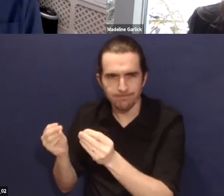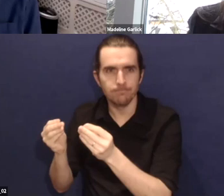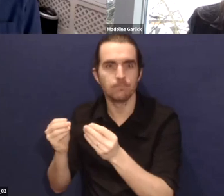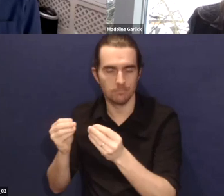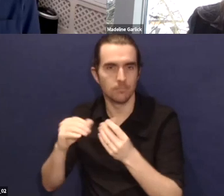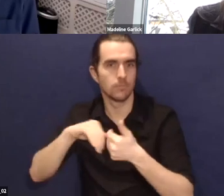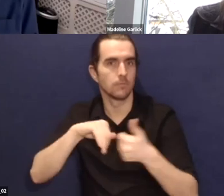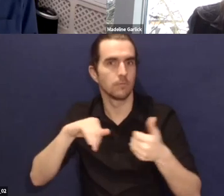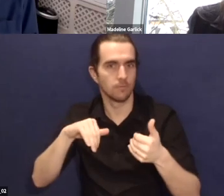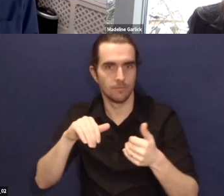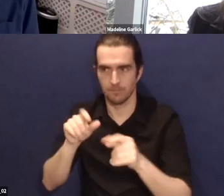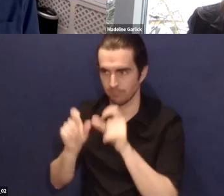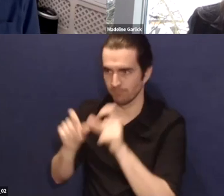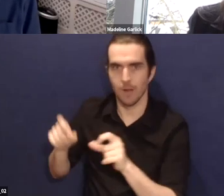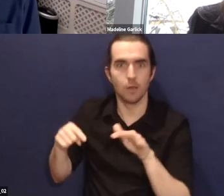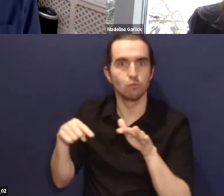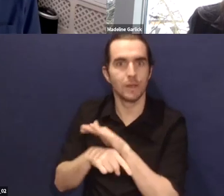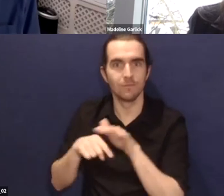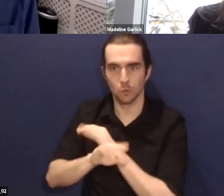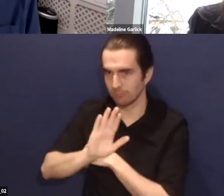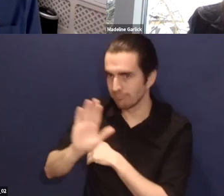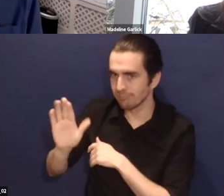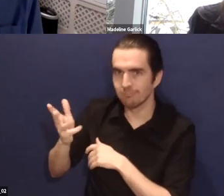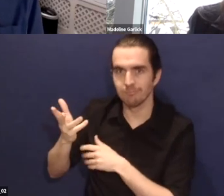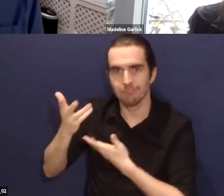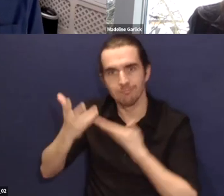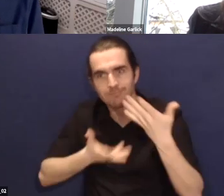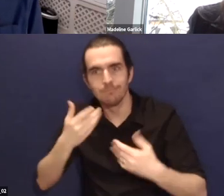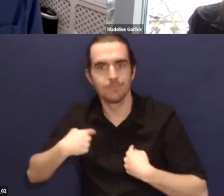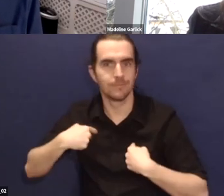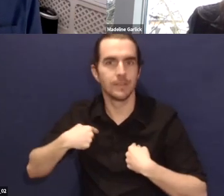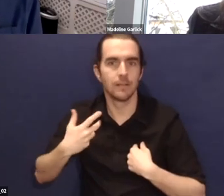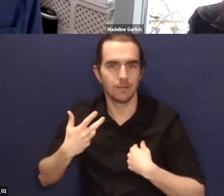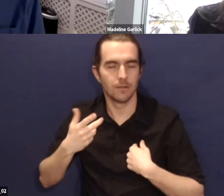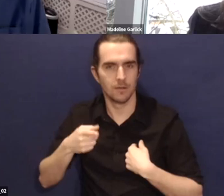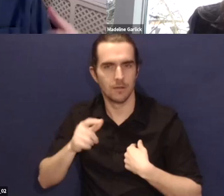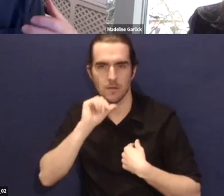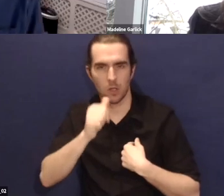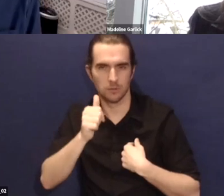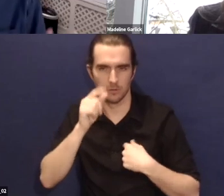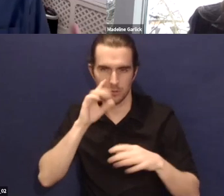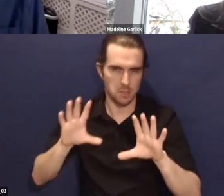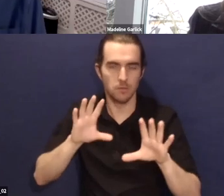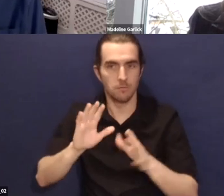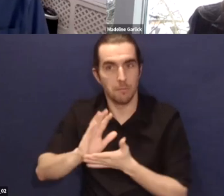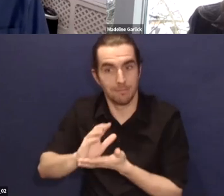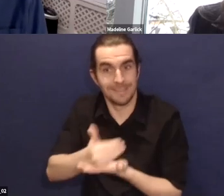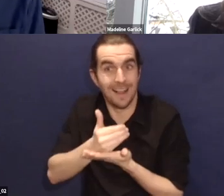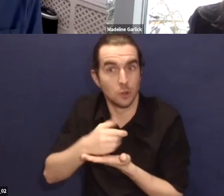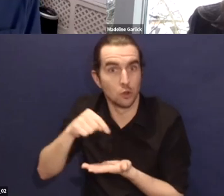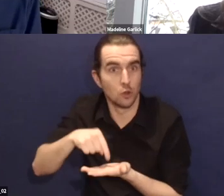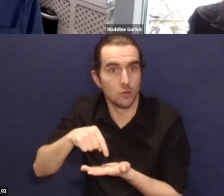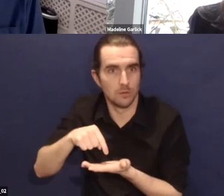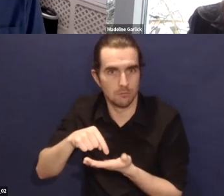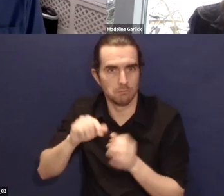Protection, if it's done properly, helps refugees have the ability to achieve